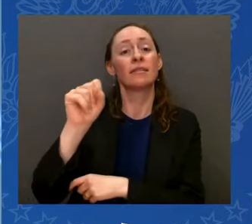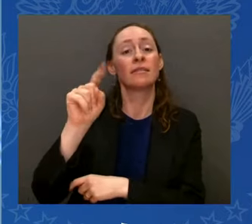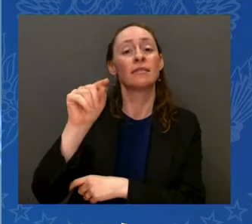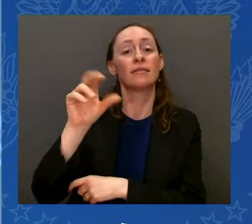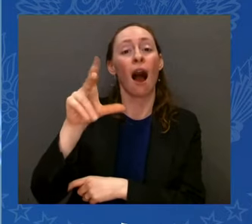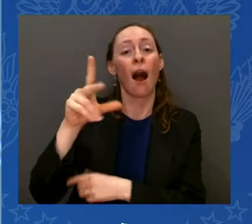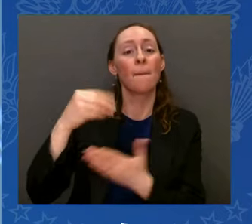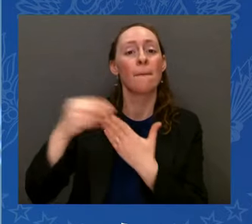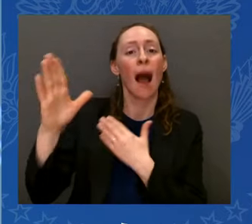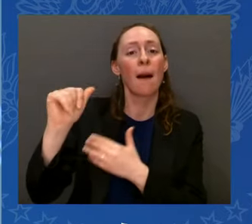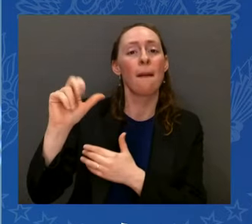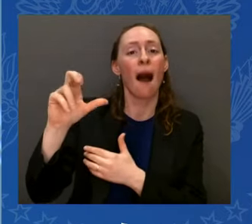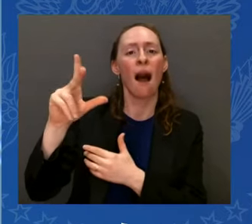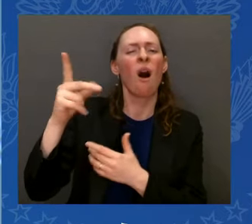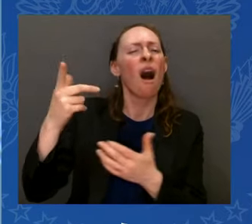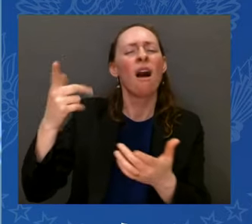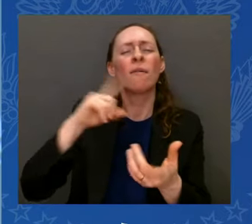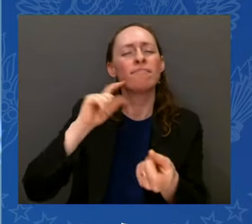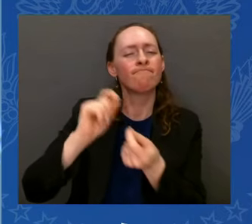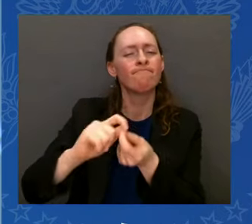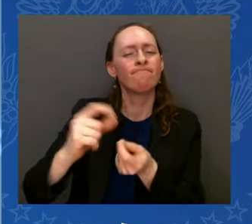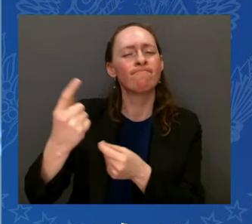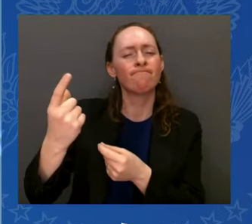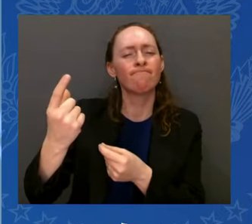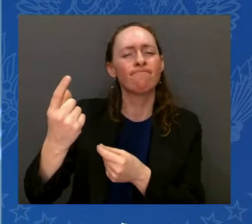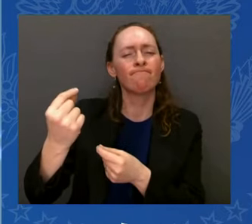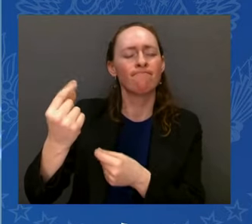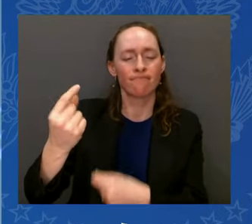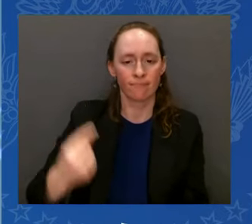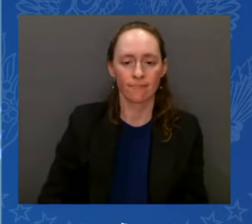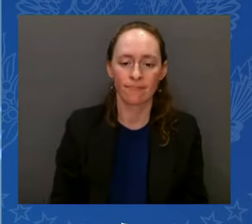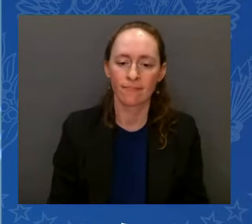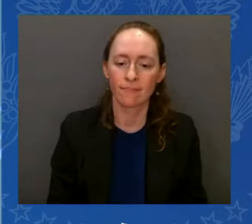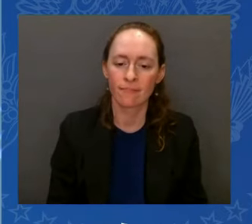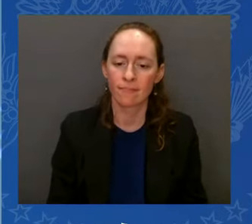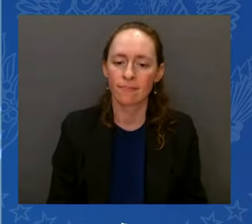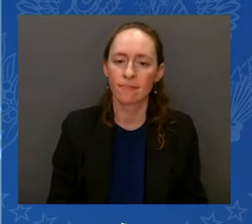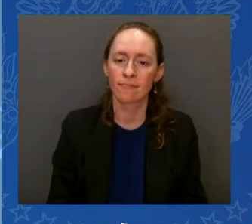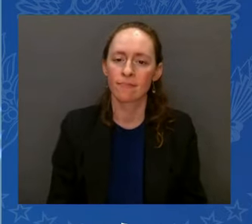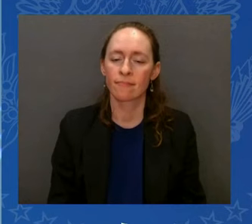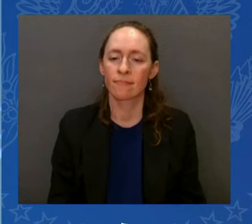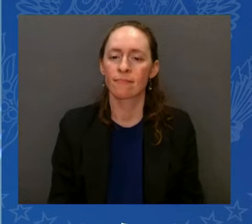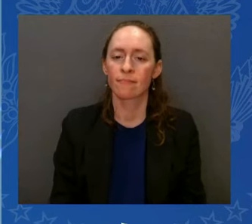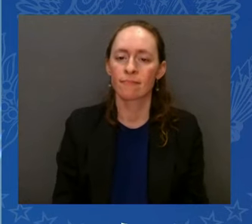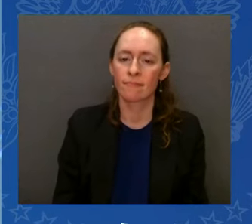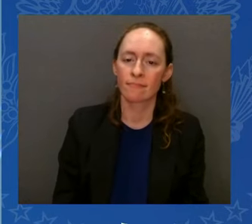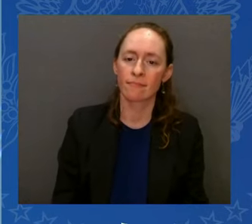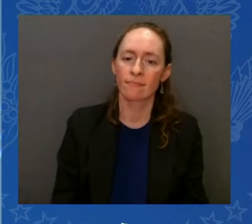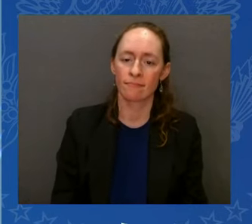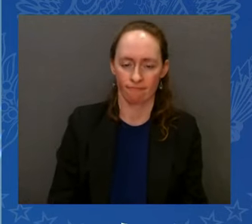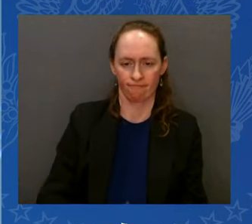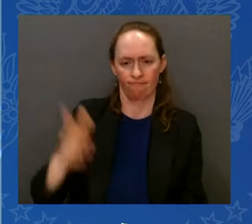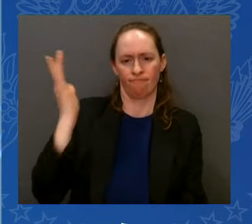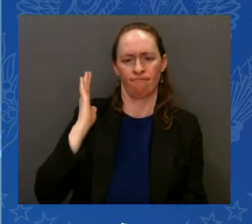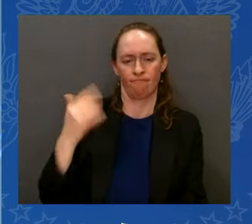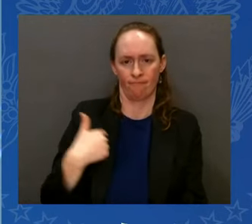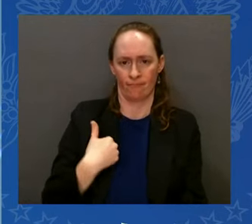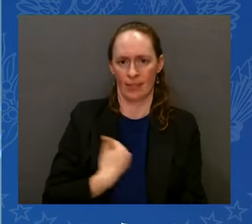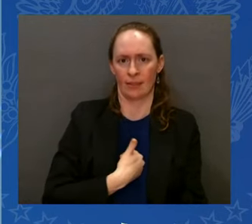fact, one of the big mistakes I made as a U.S. senator, and it was well-intended, like a lot of